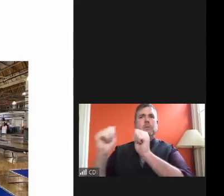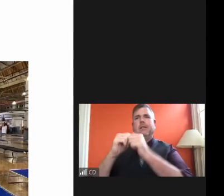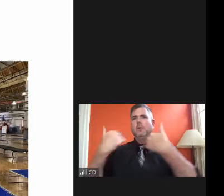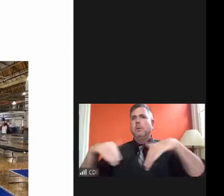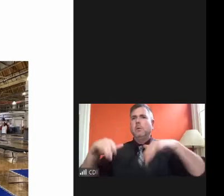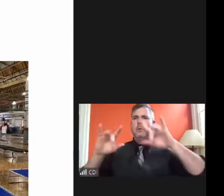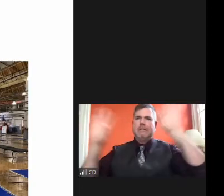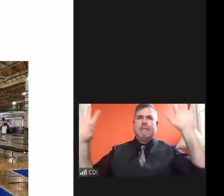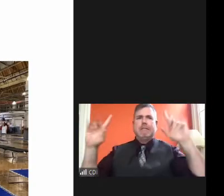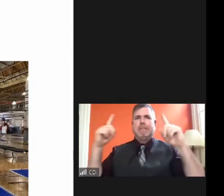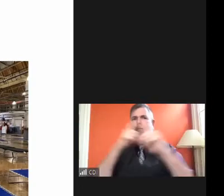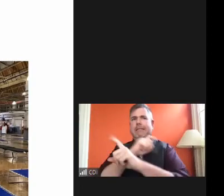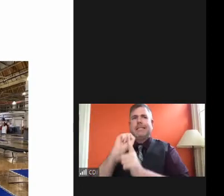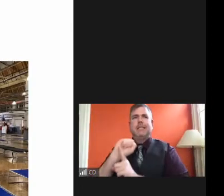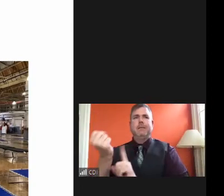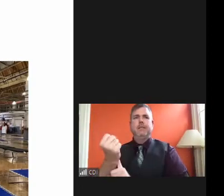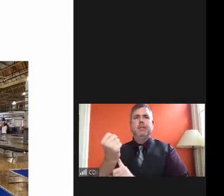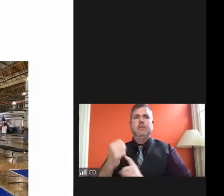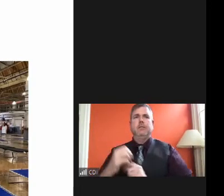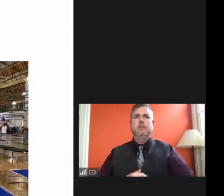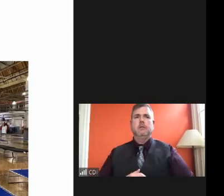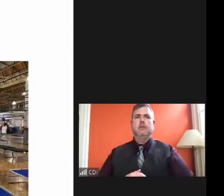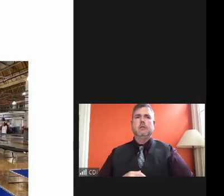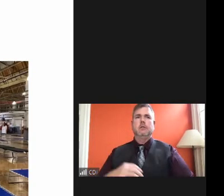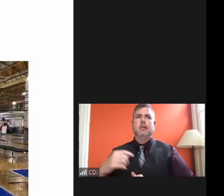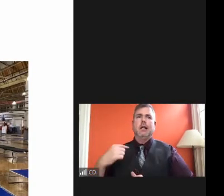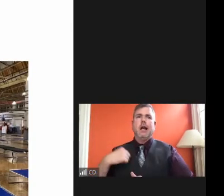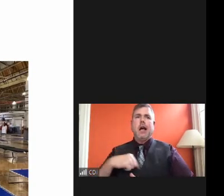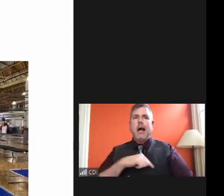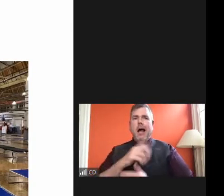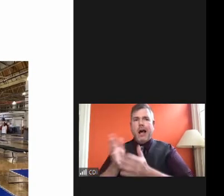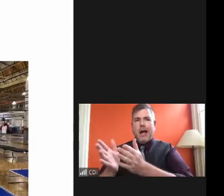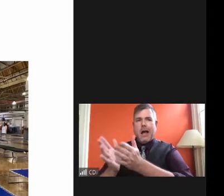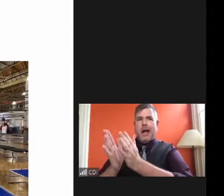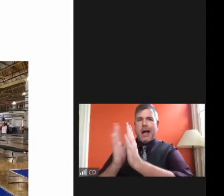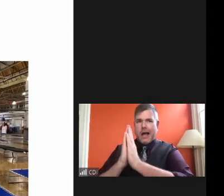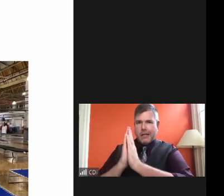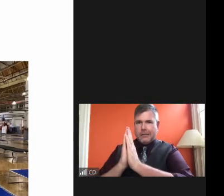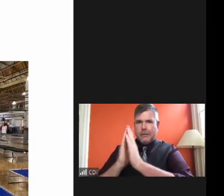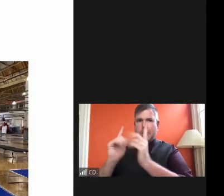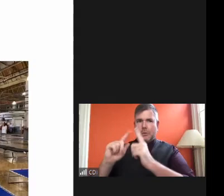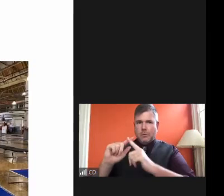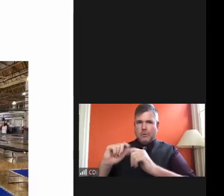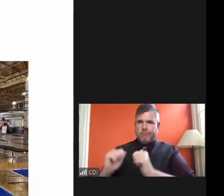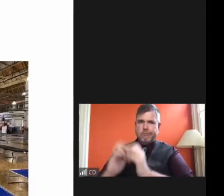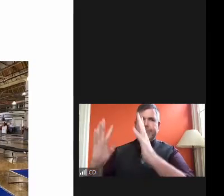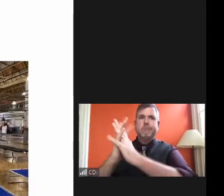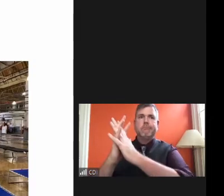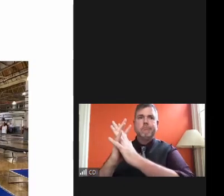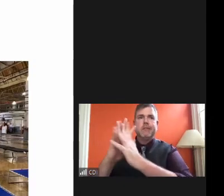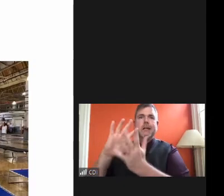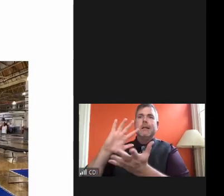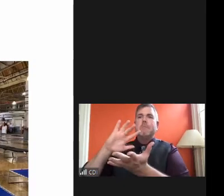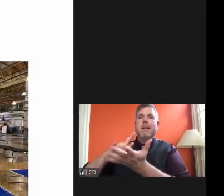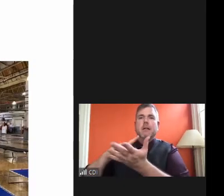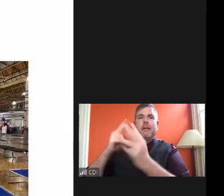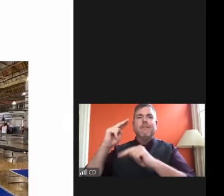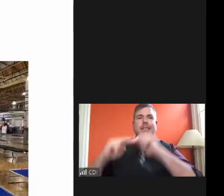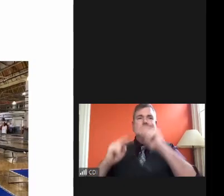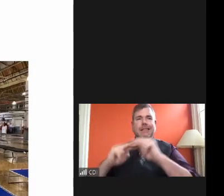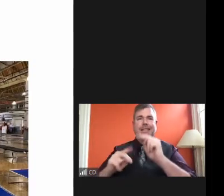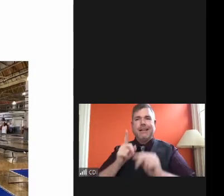asked for them to establish an on-site medical facility to manage the increasing number of inmates who were becoming ill and